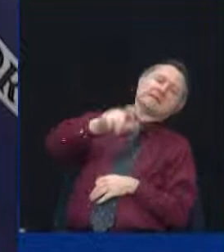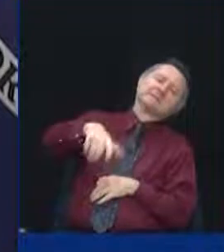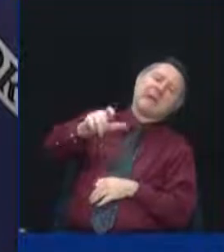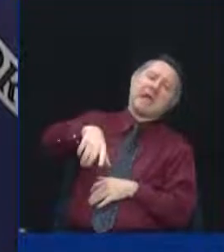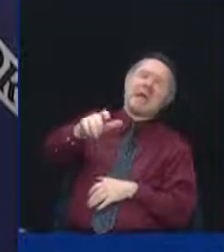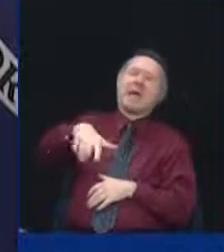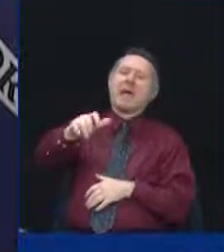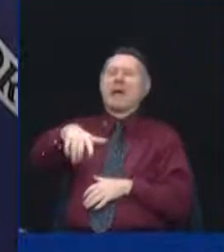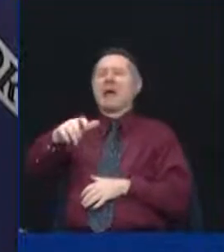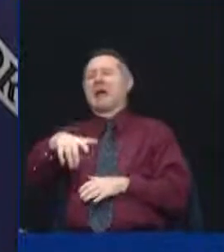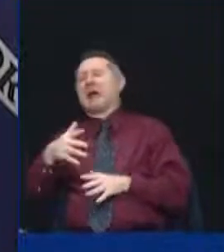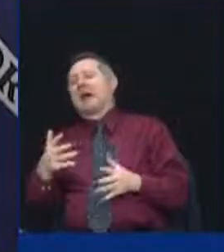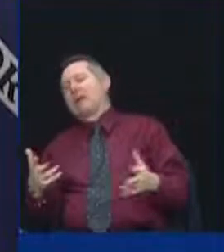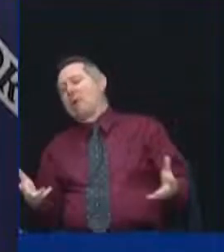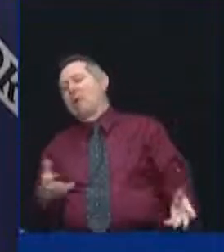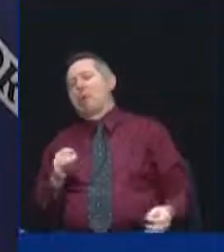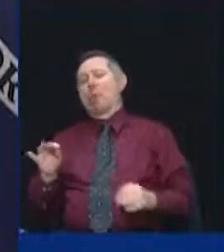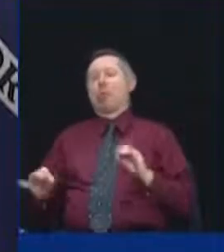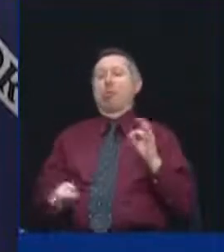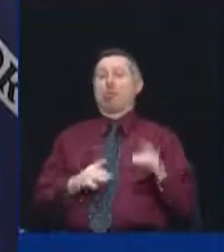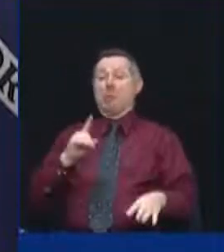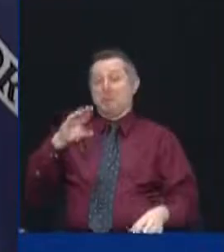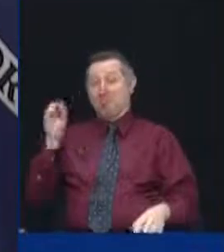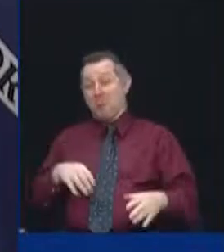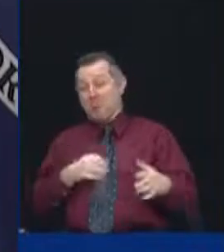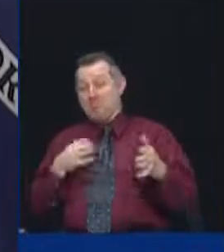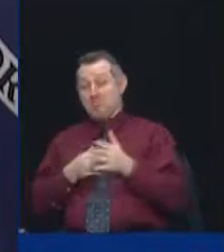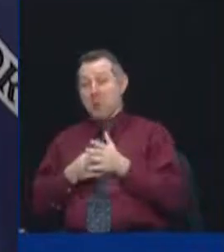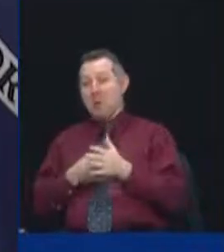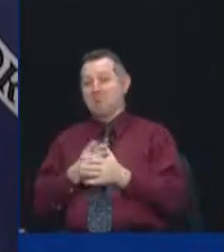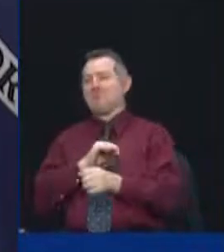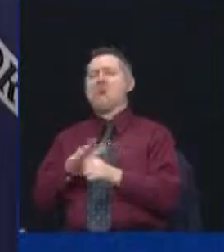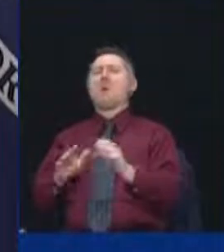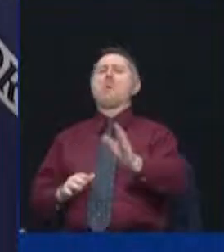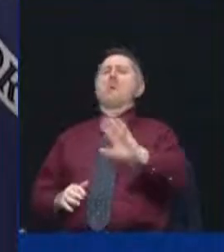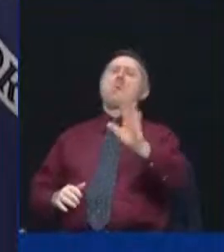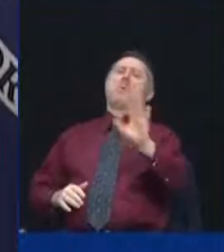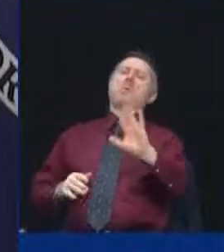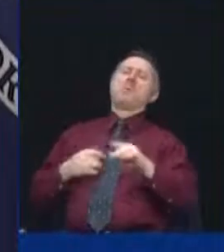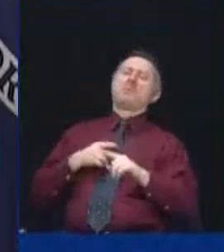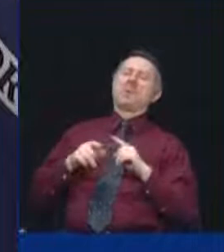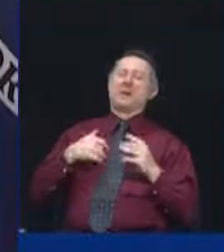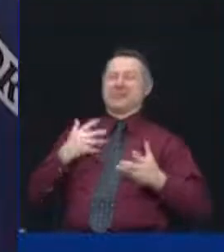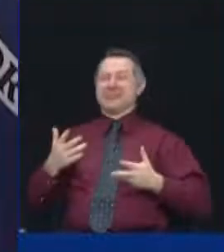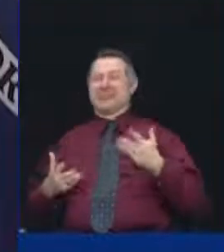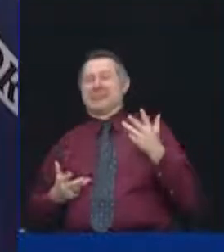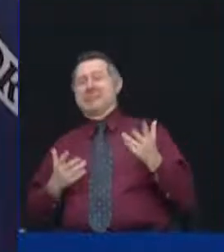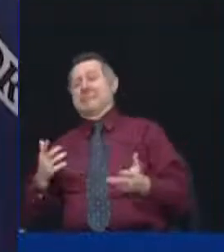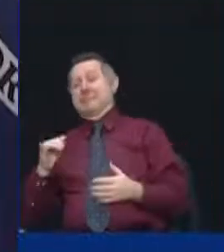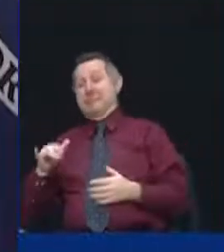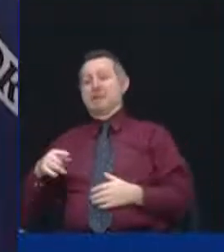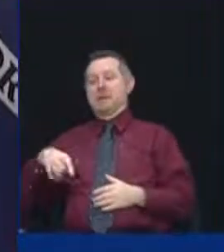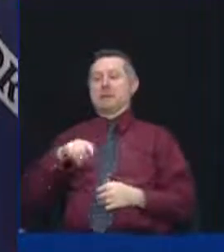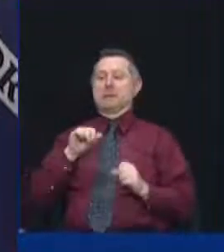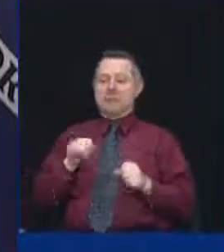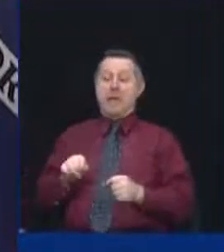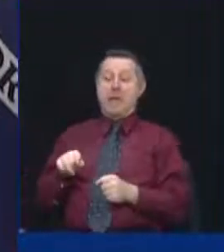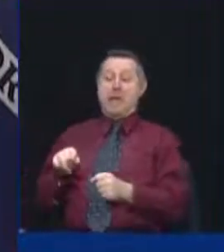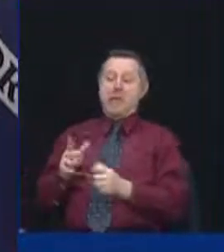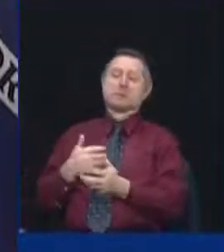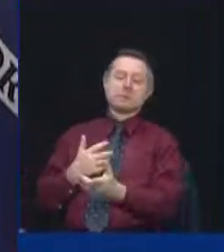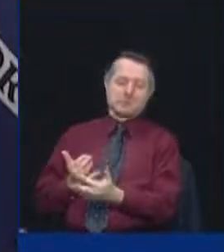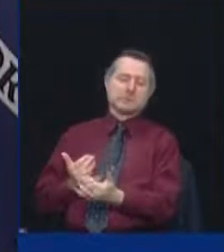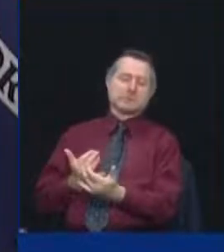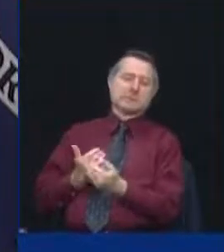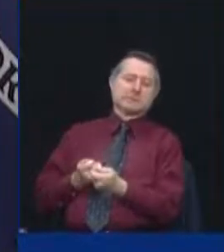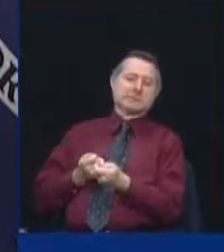I'm not really adamantly opposed. And I think we can still appeal to more. I think we have to